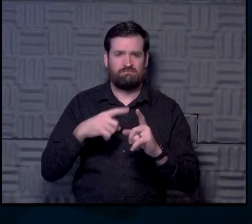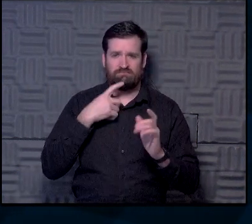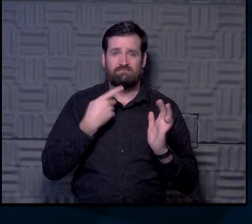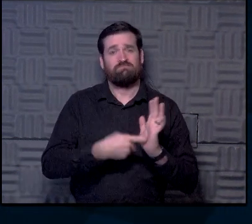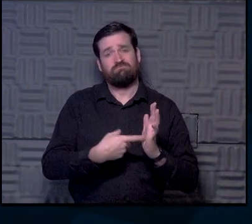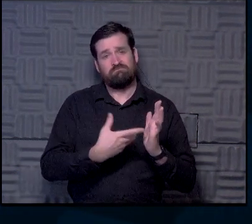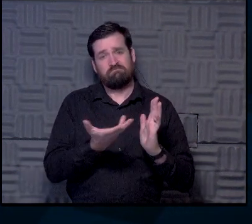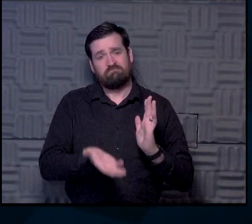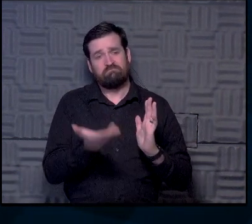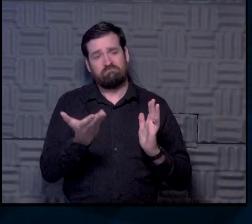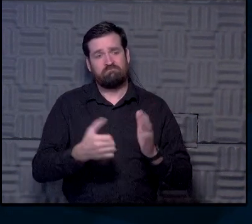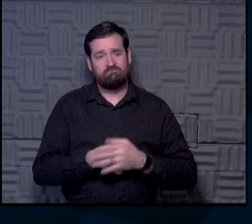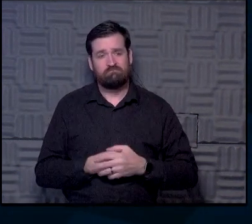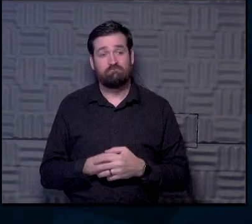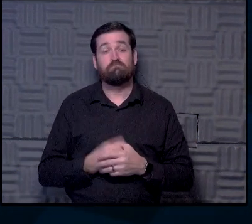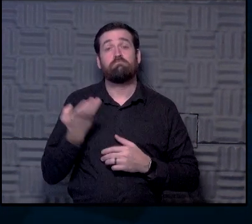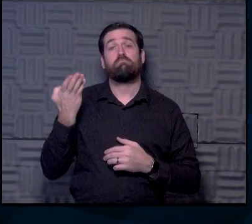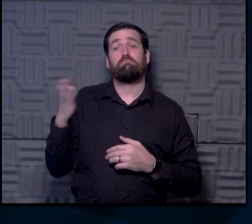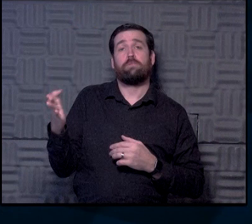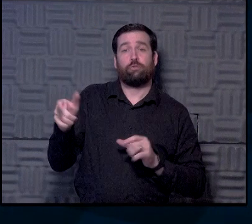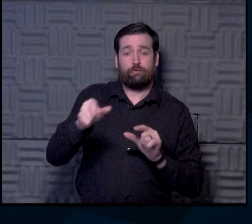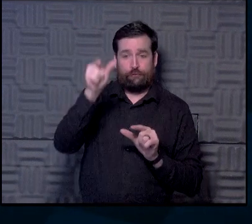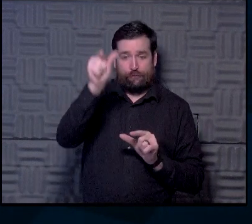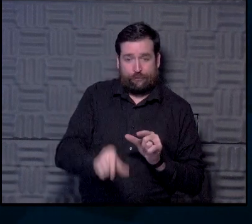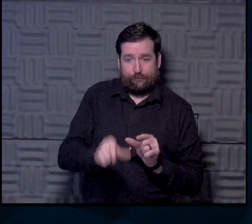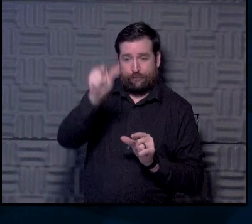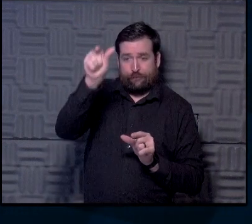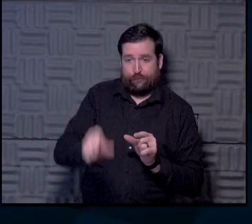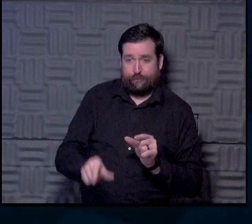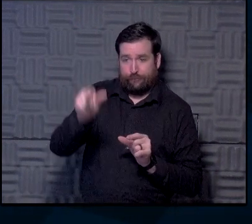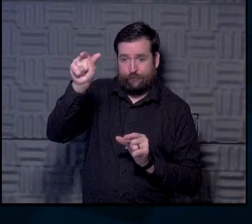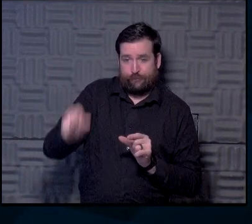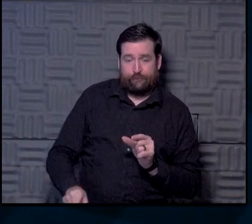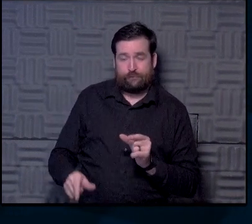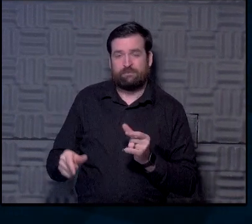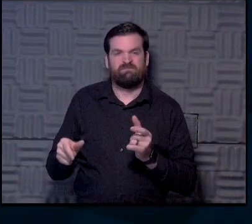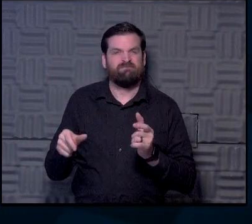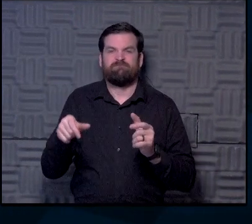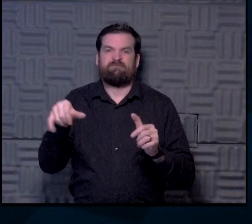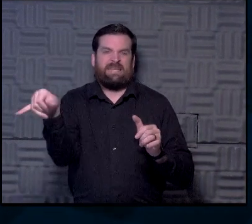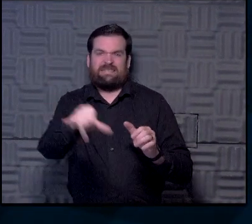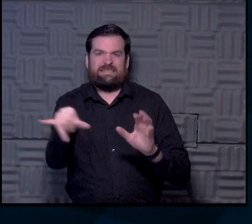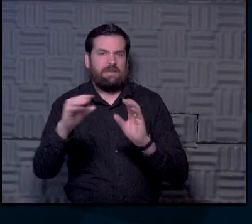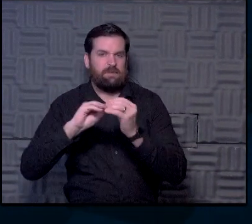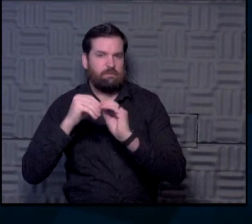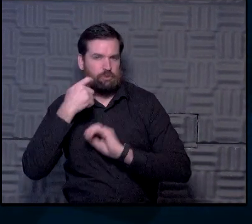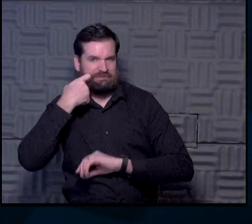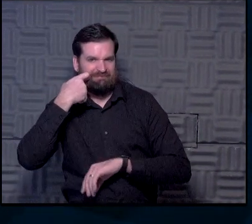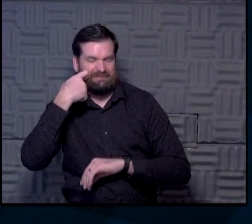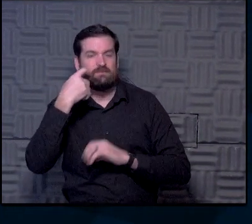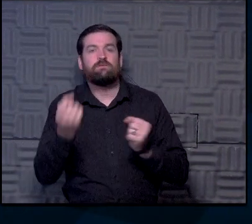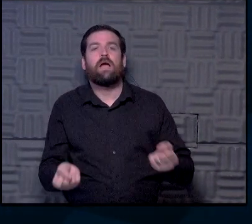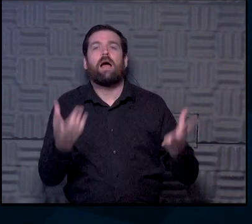So I'll orient you. The blue bars are simply the same values you just saw for number of admissions per